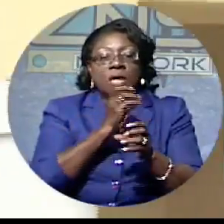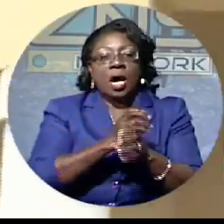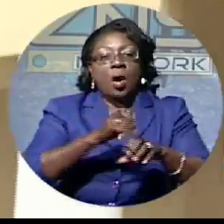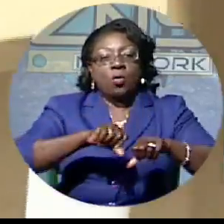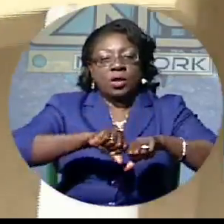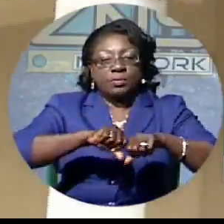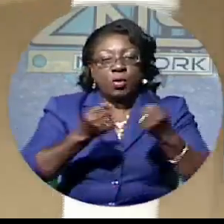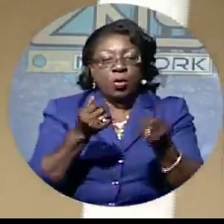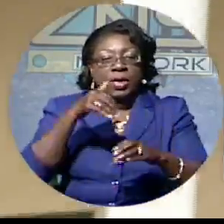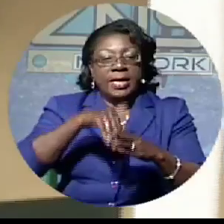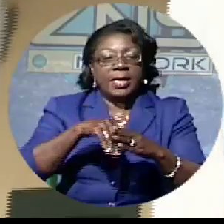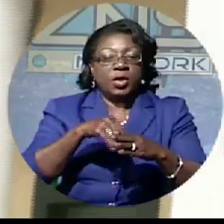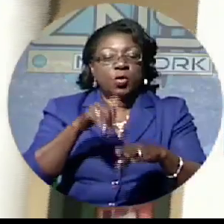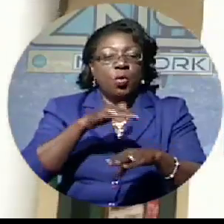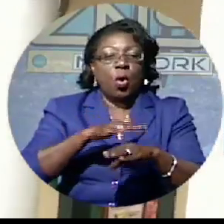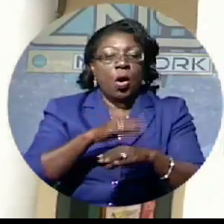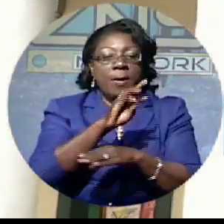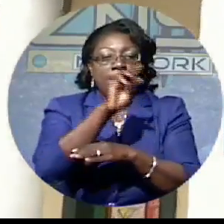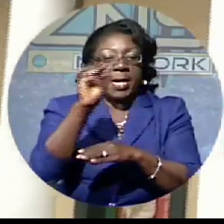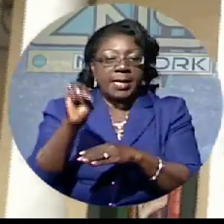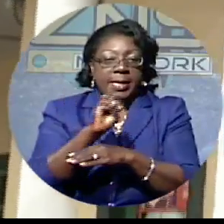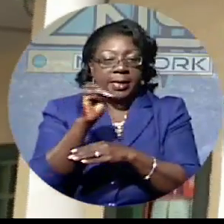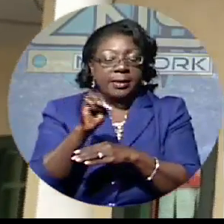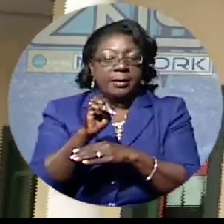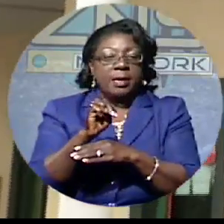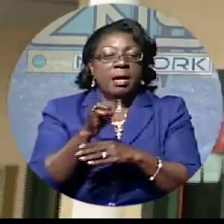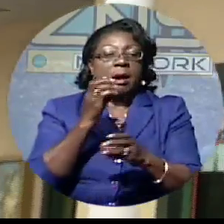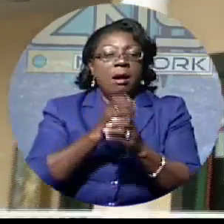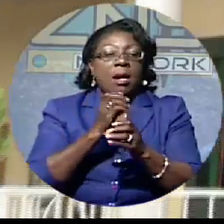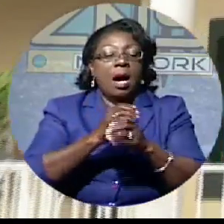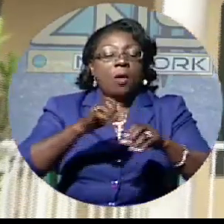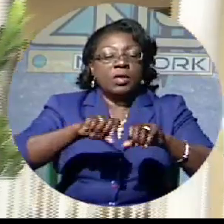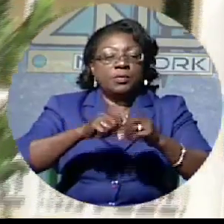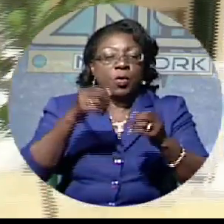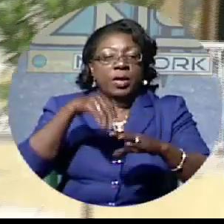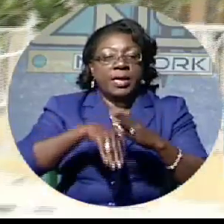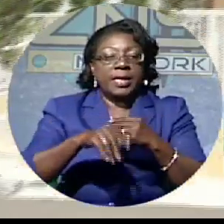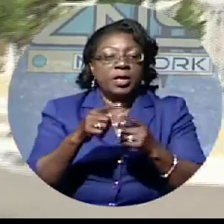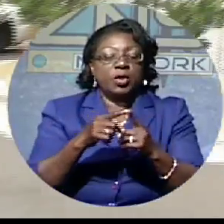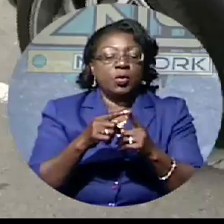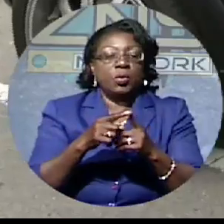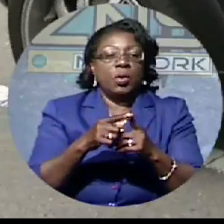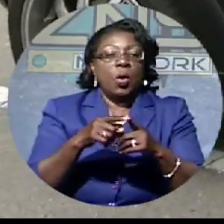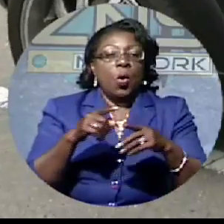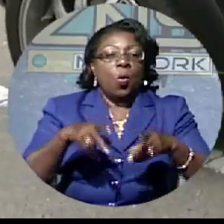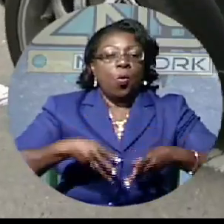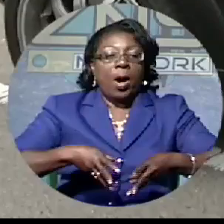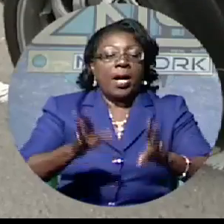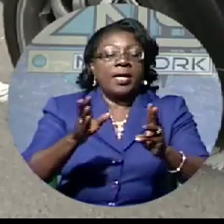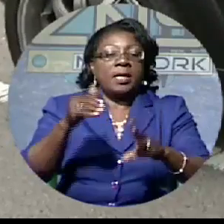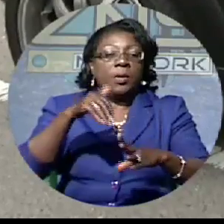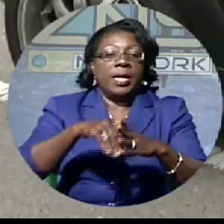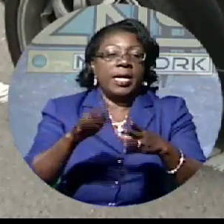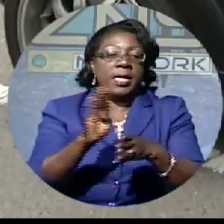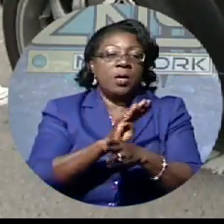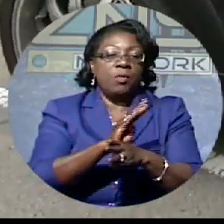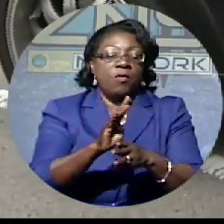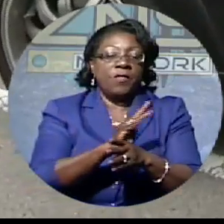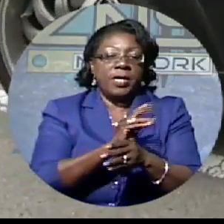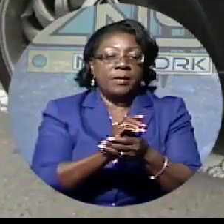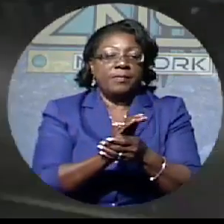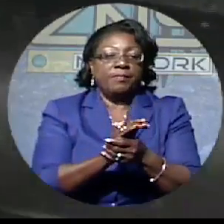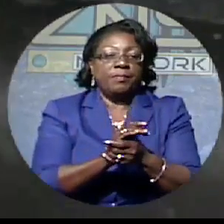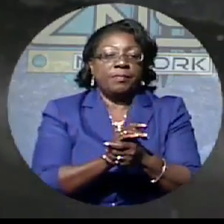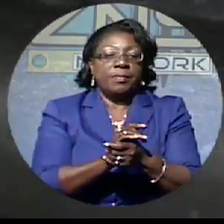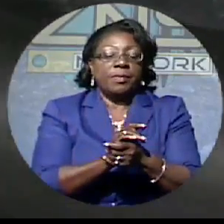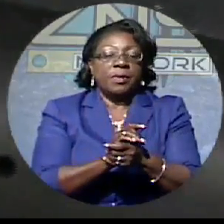movie at Galleria Cinemas, John F. Kennedy Drive. But she and her husband's holiday movie date was completely ruined when they